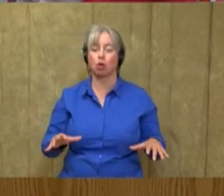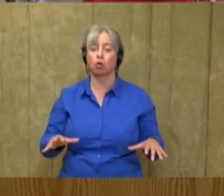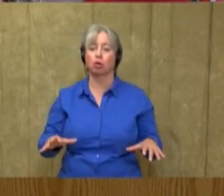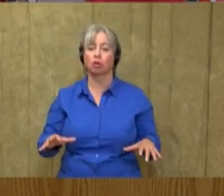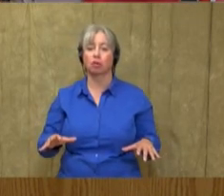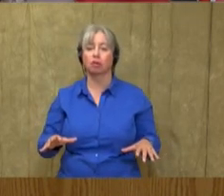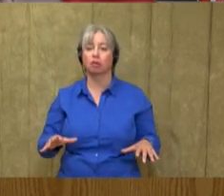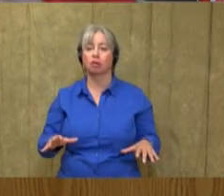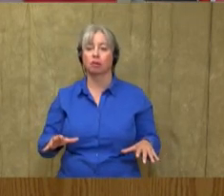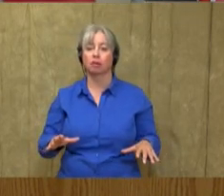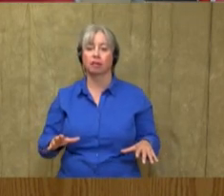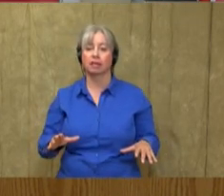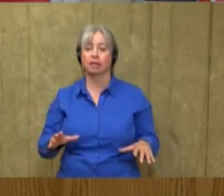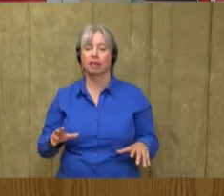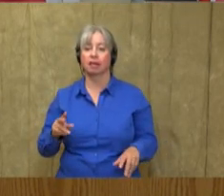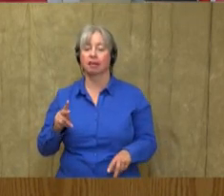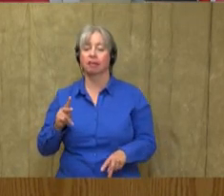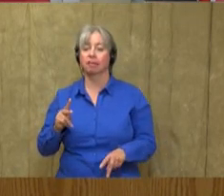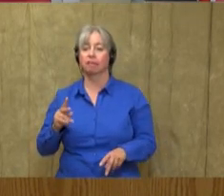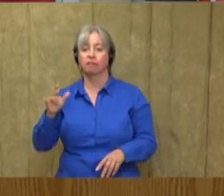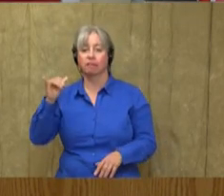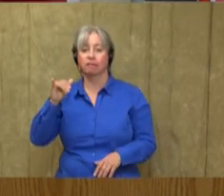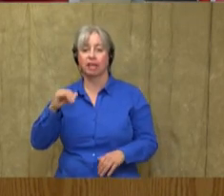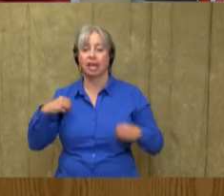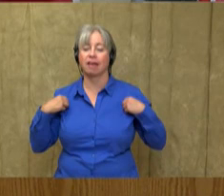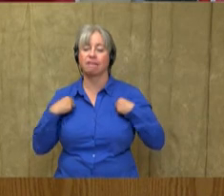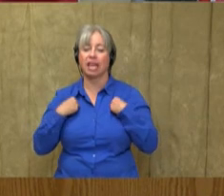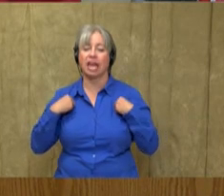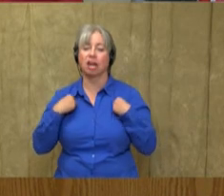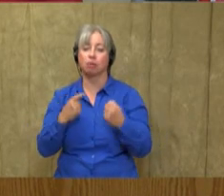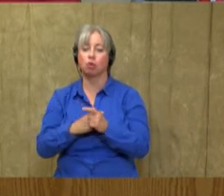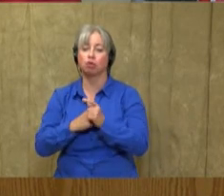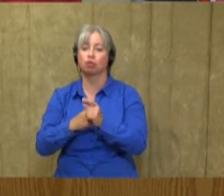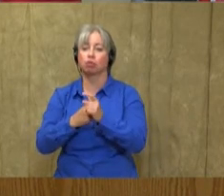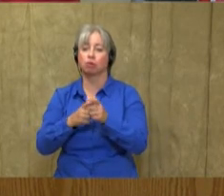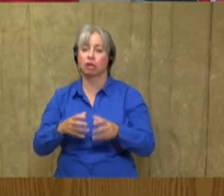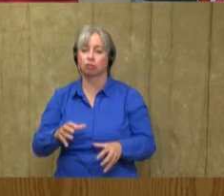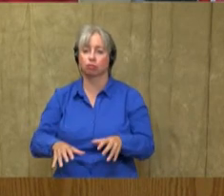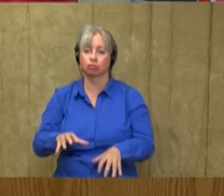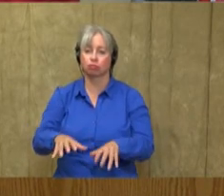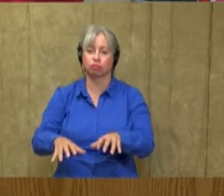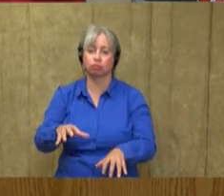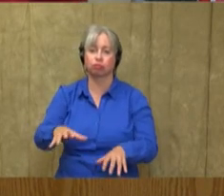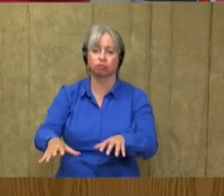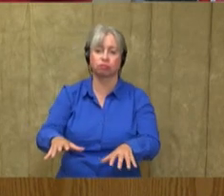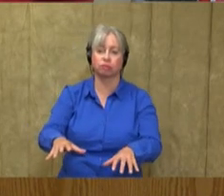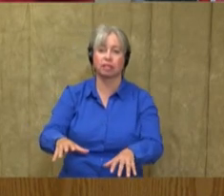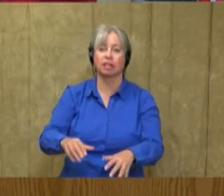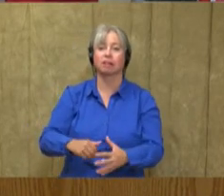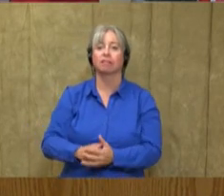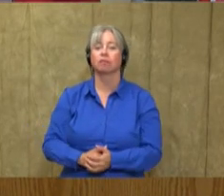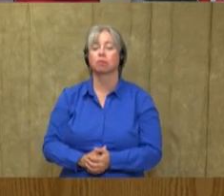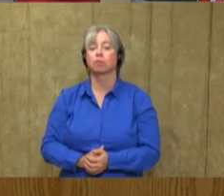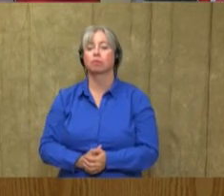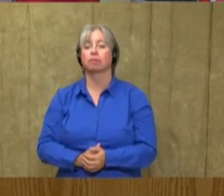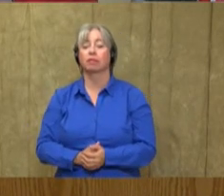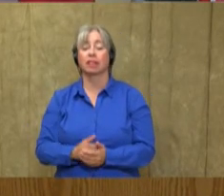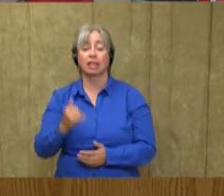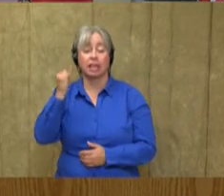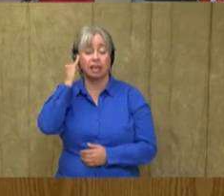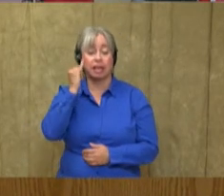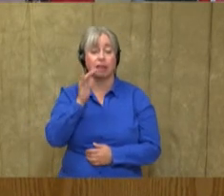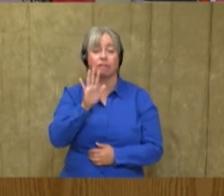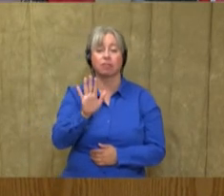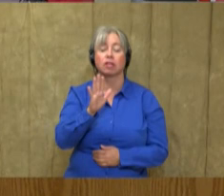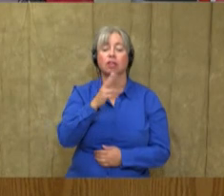do. And if you're one of my eighth grade guys whose voice is changing, you have also probably been told,